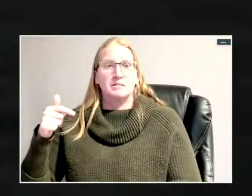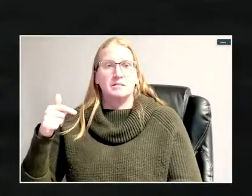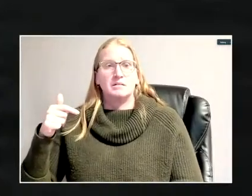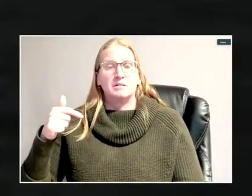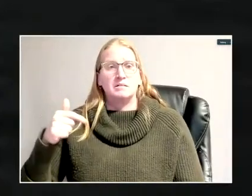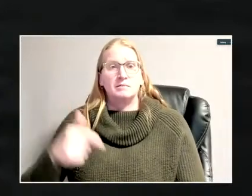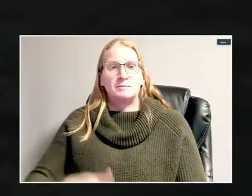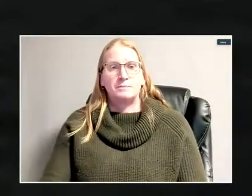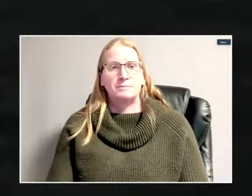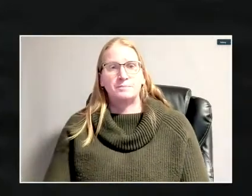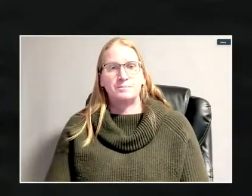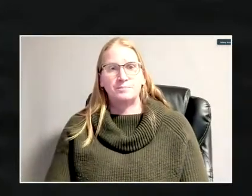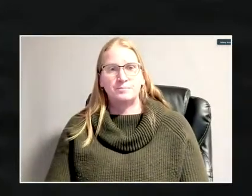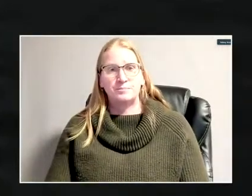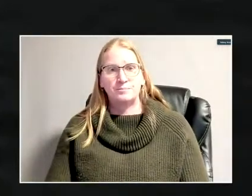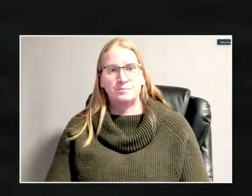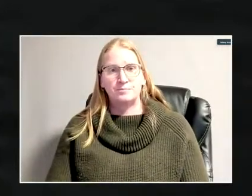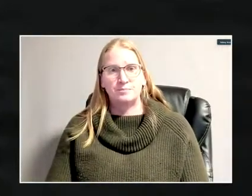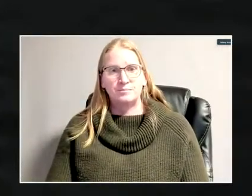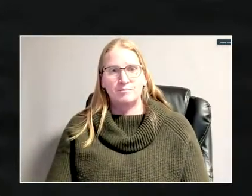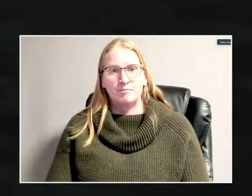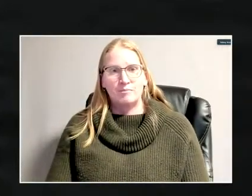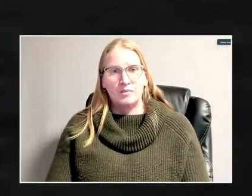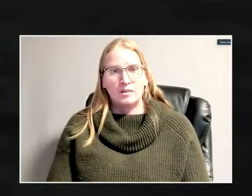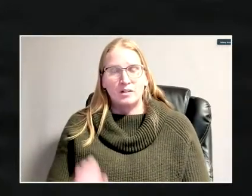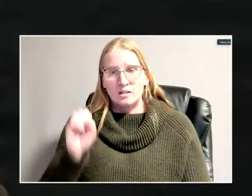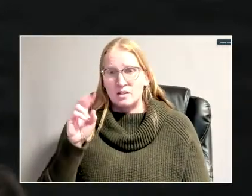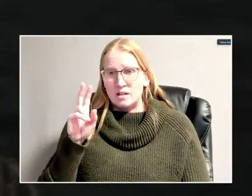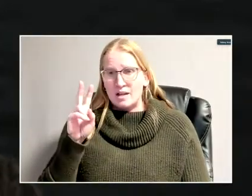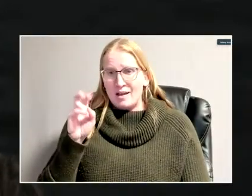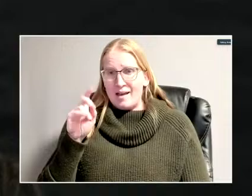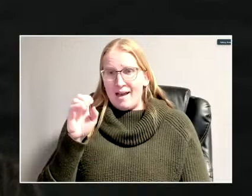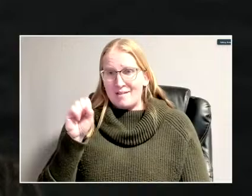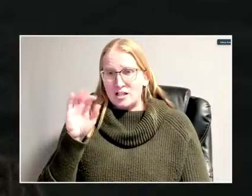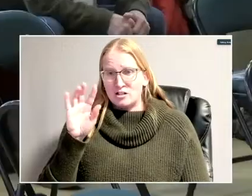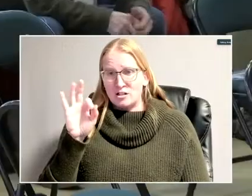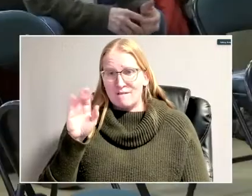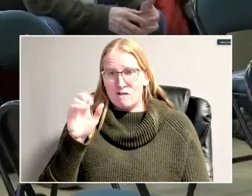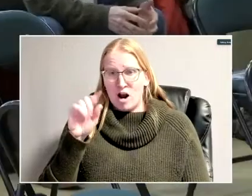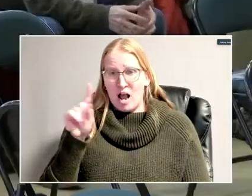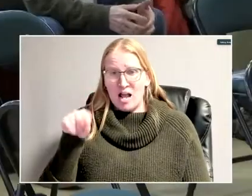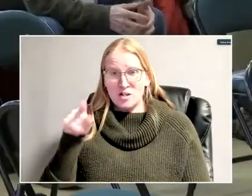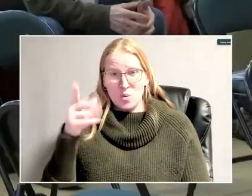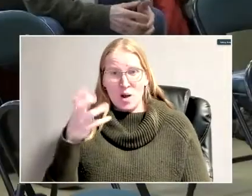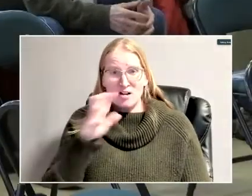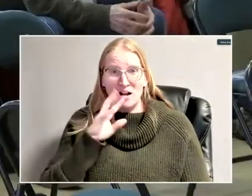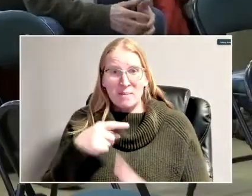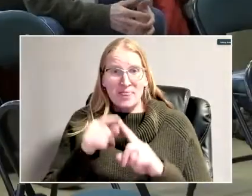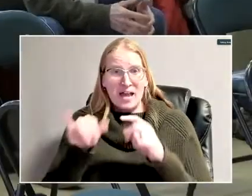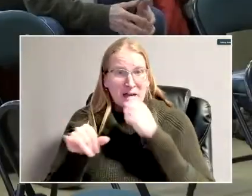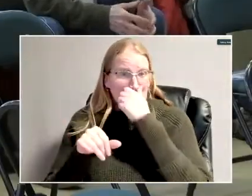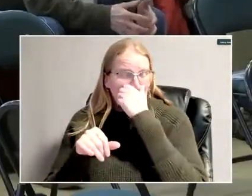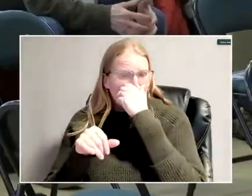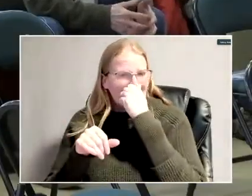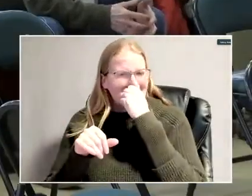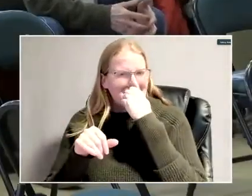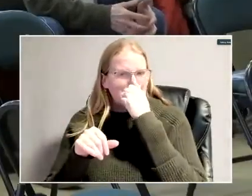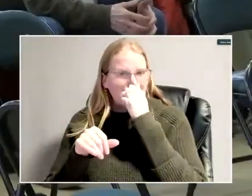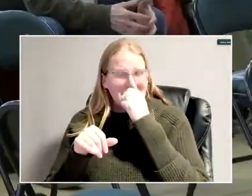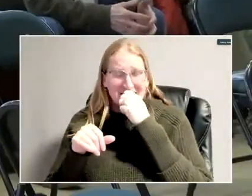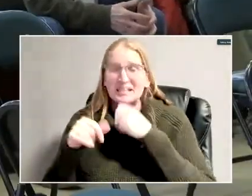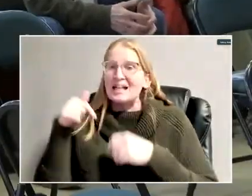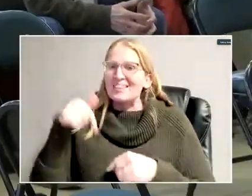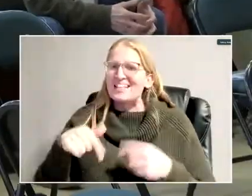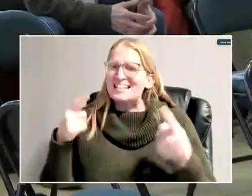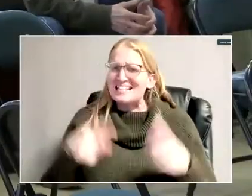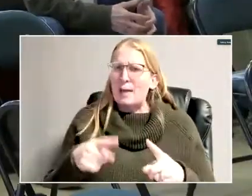um Mr Evans France do you want to speak to it Miss silbert um we've this has happened a few different times in years past